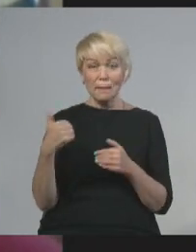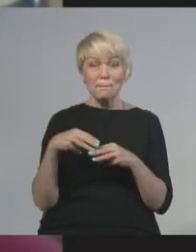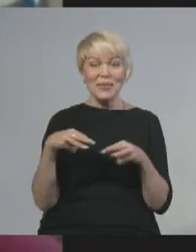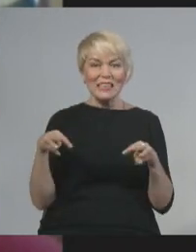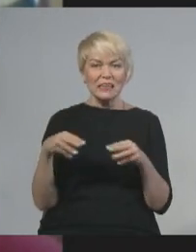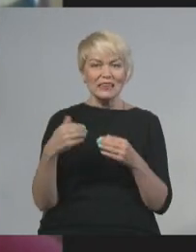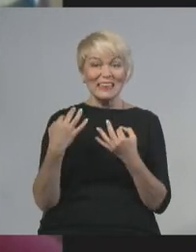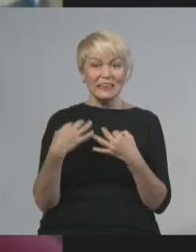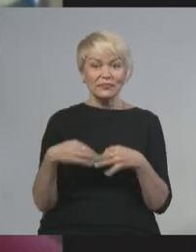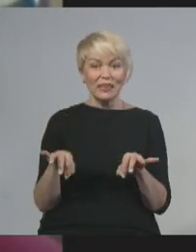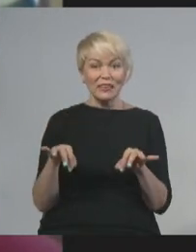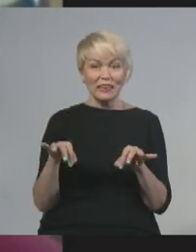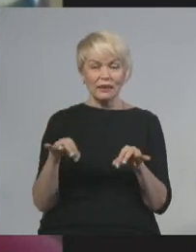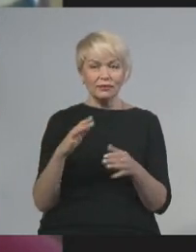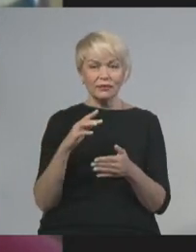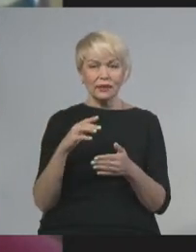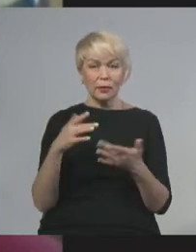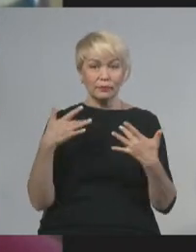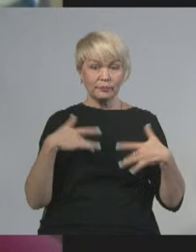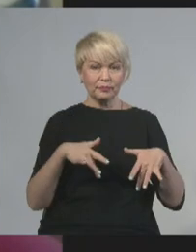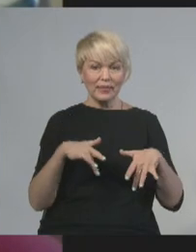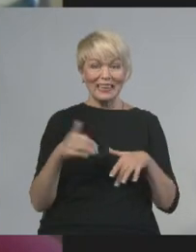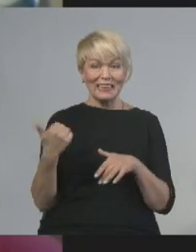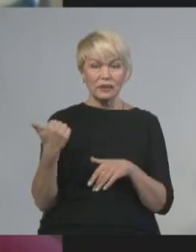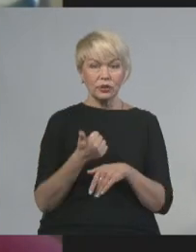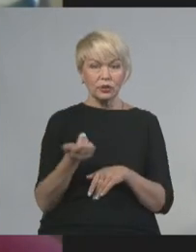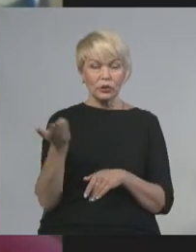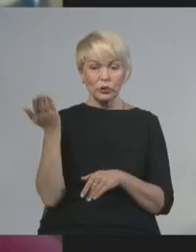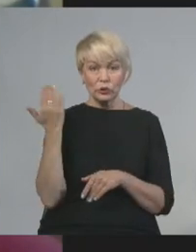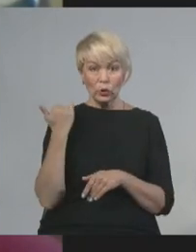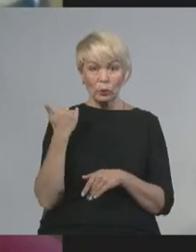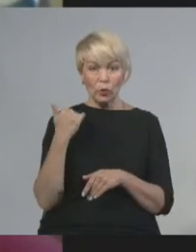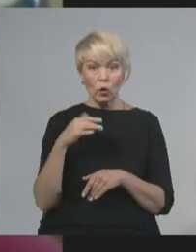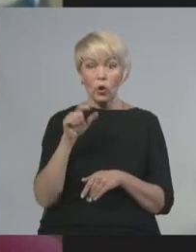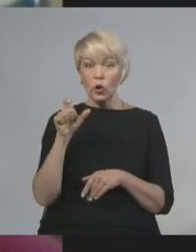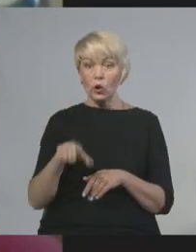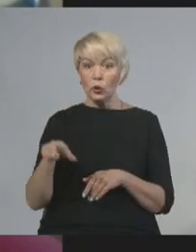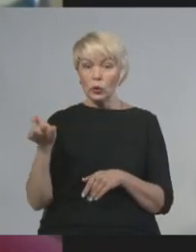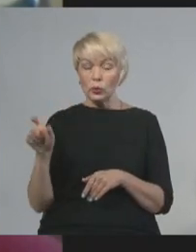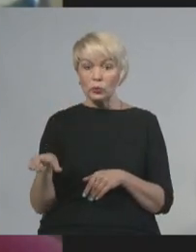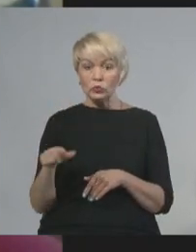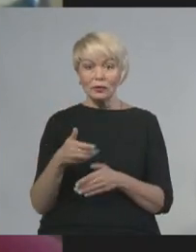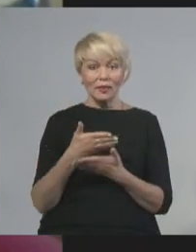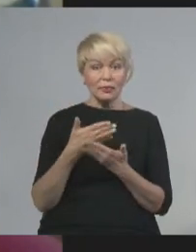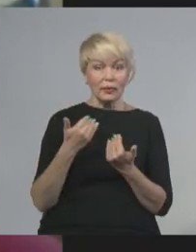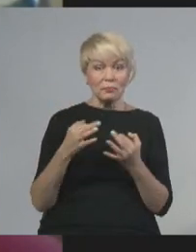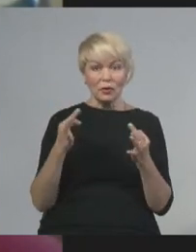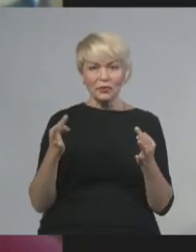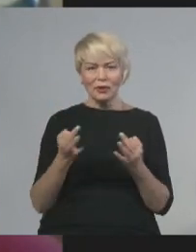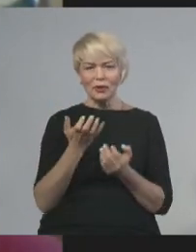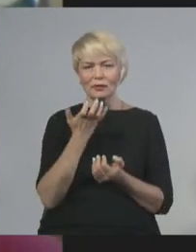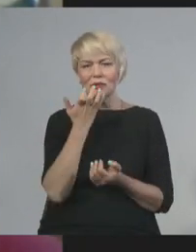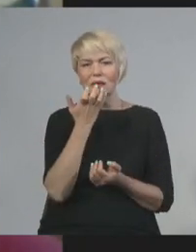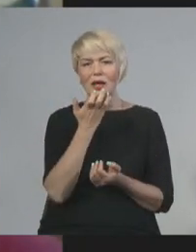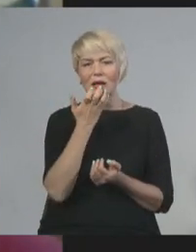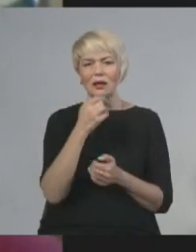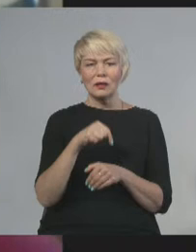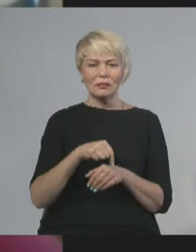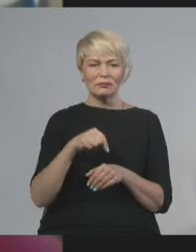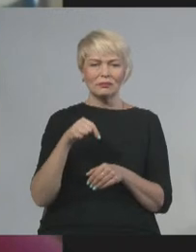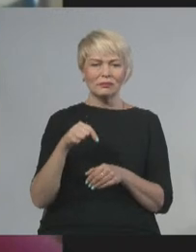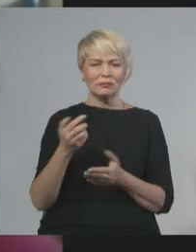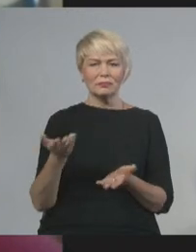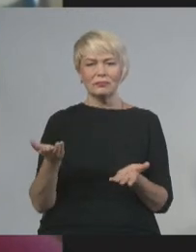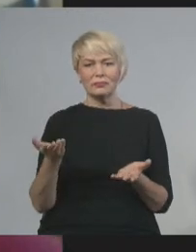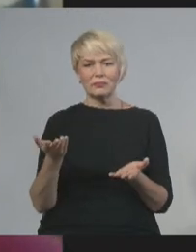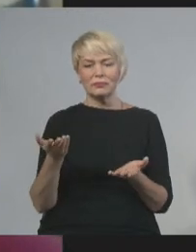people actually have almost like zero feelings warmer called towards um so at this point he's